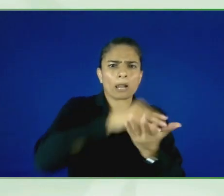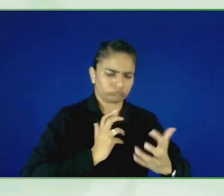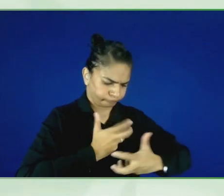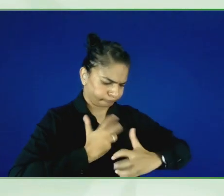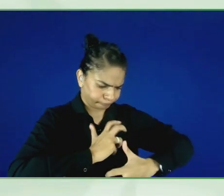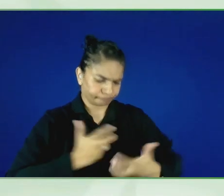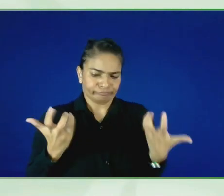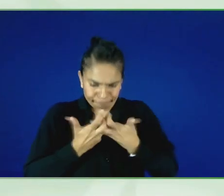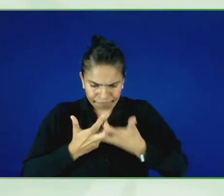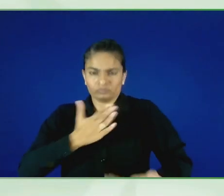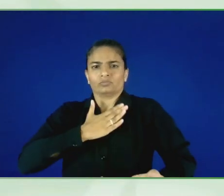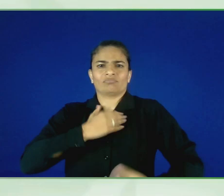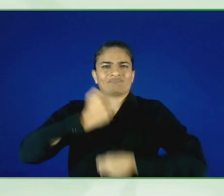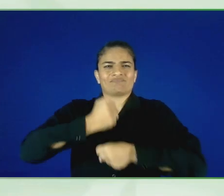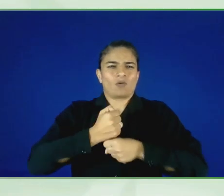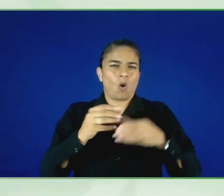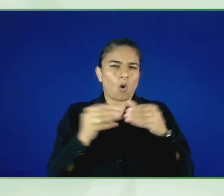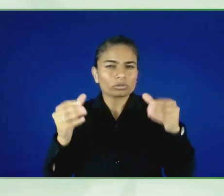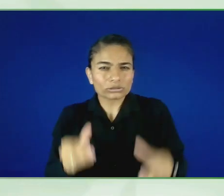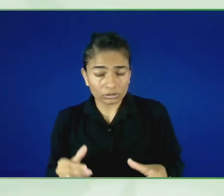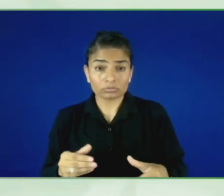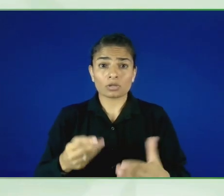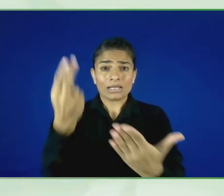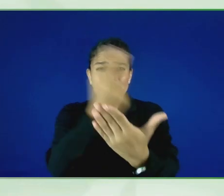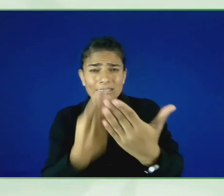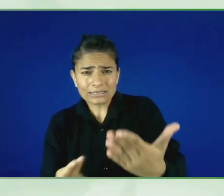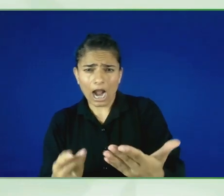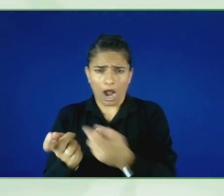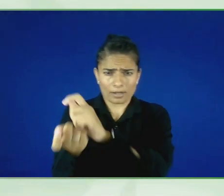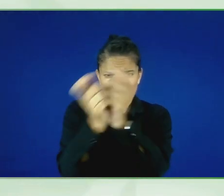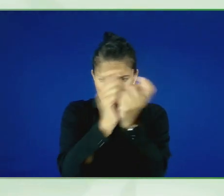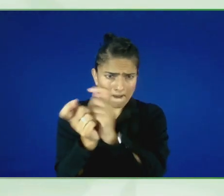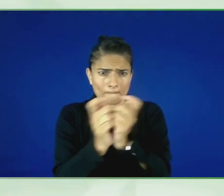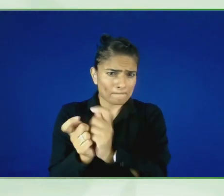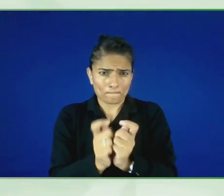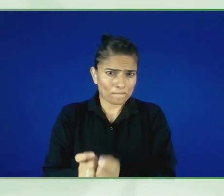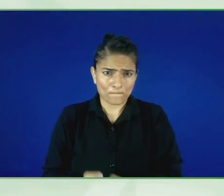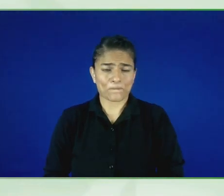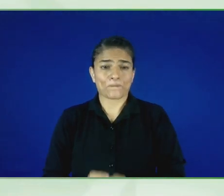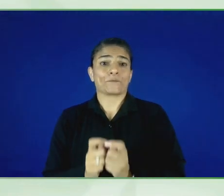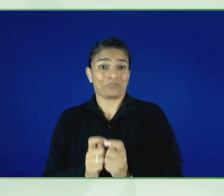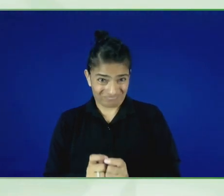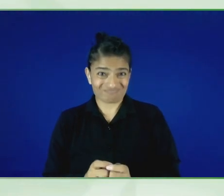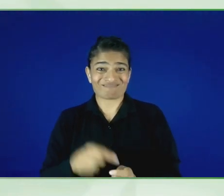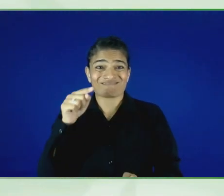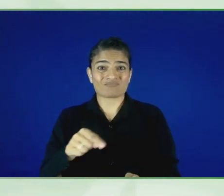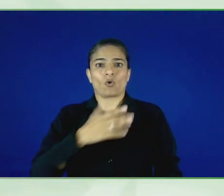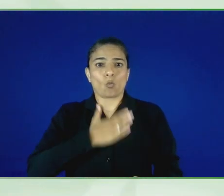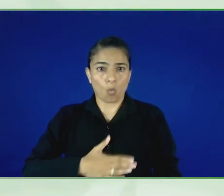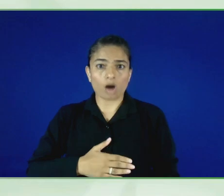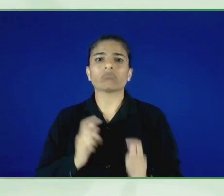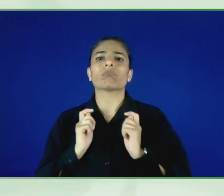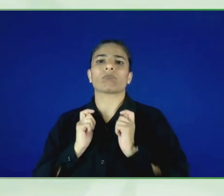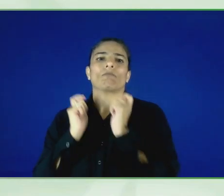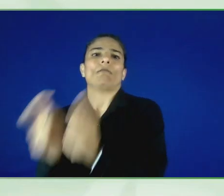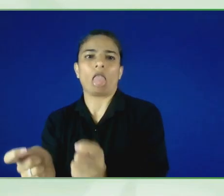create, first, I mean, we will pass on to the cost of it if you don't do that, and we probably all know that here. But make